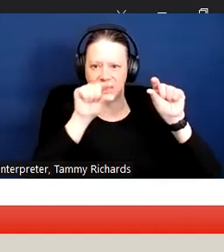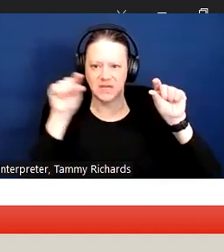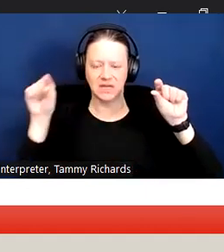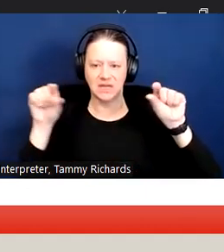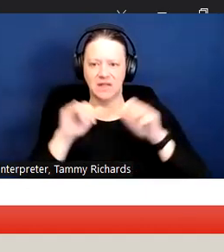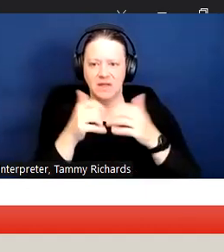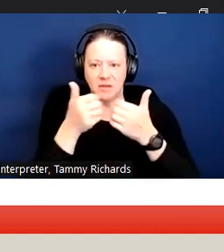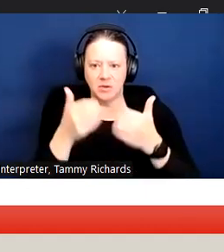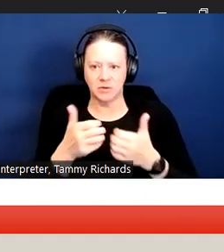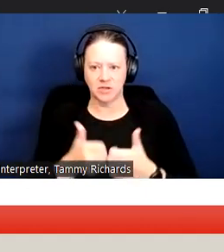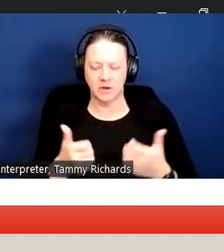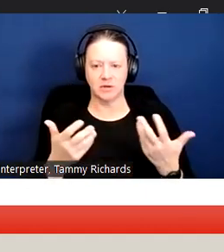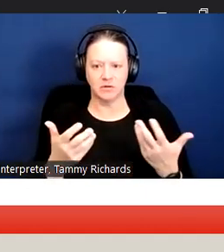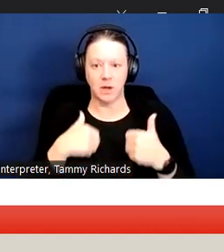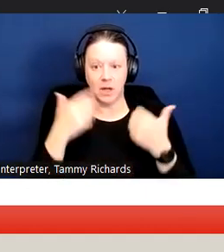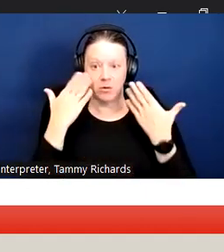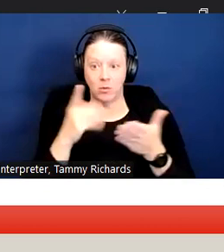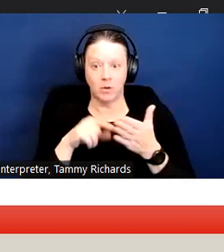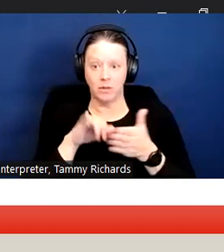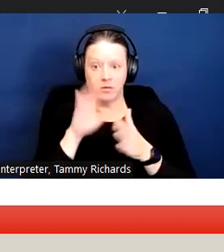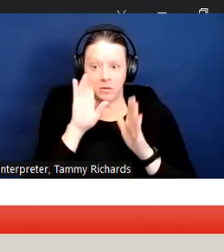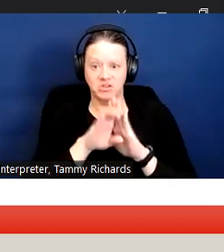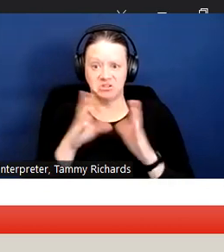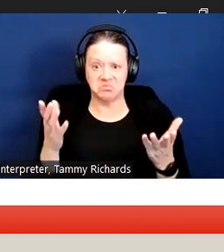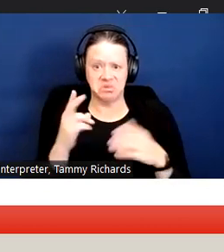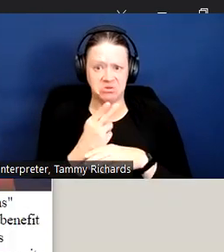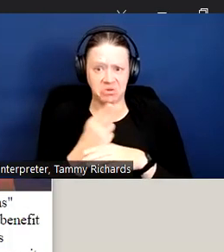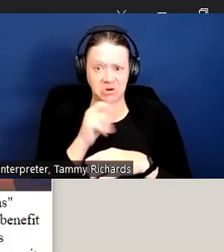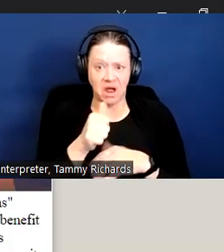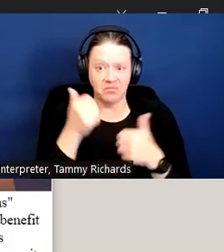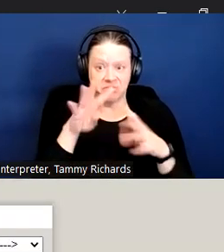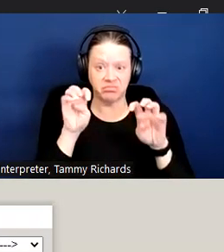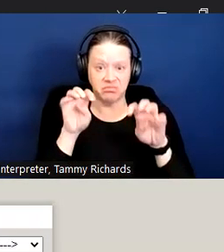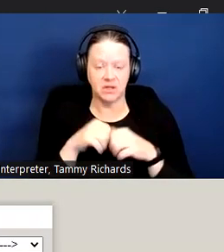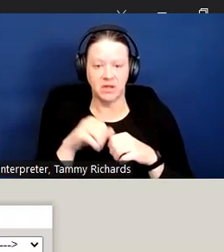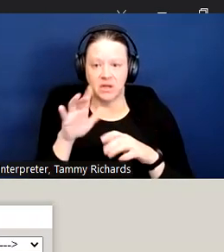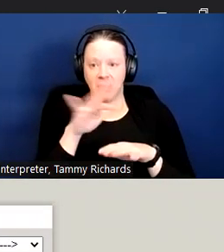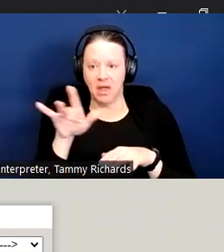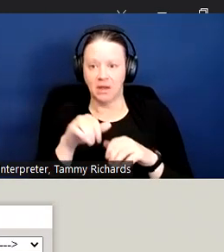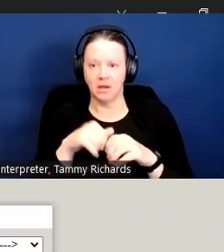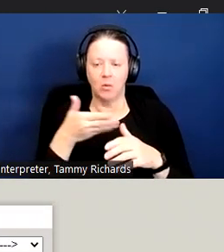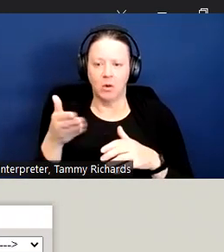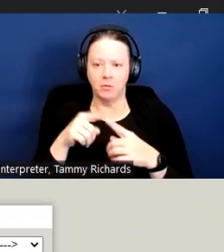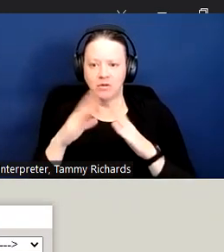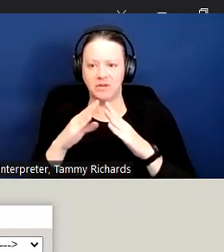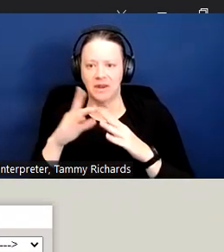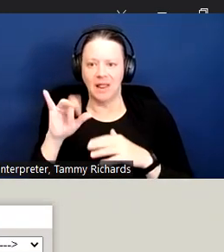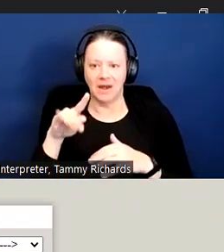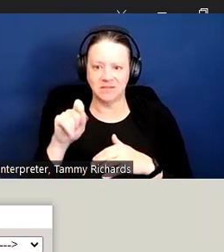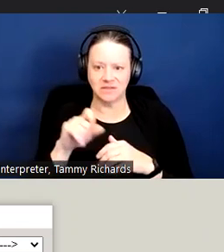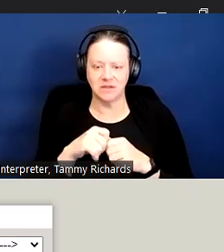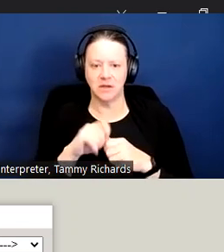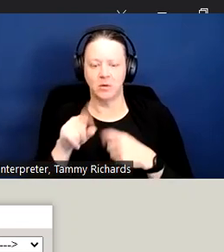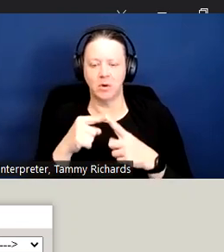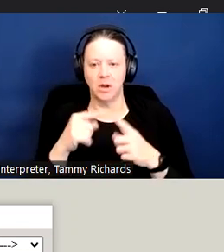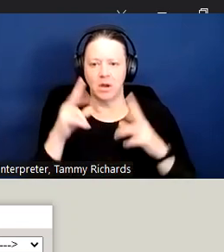separate things. So I don't know what any of those images are, if they're useful to me. Blank. Welcome to City Lights. So when I move